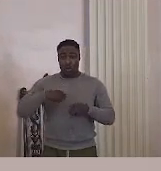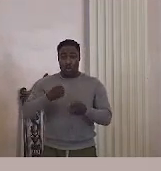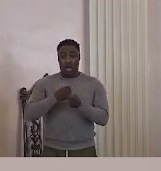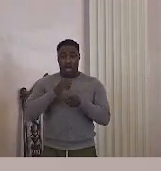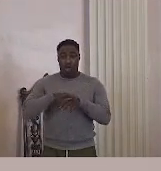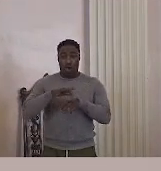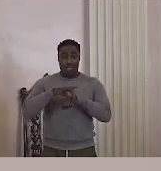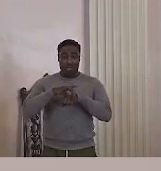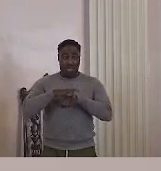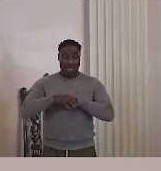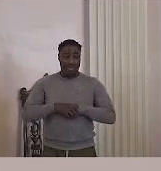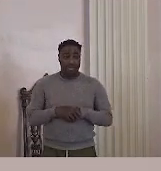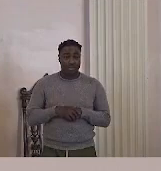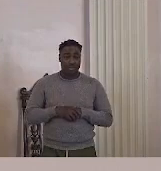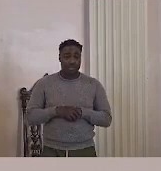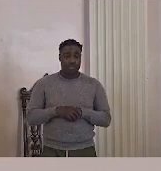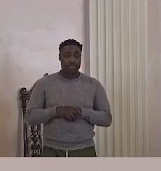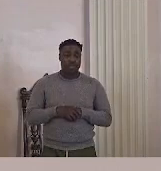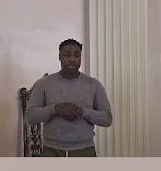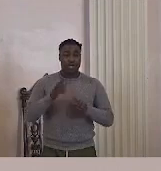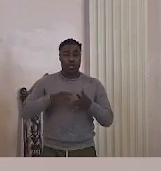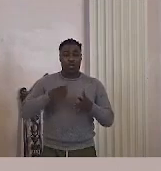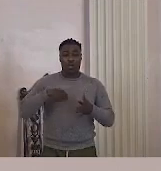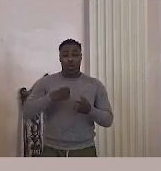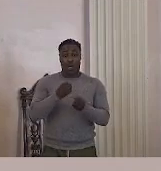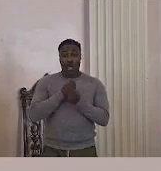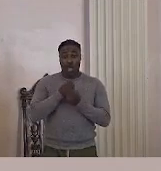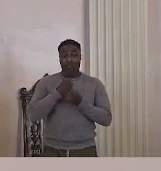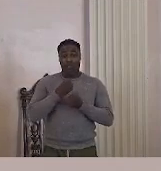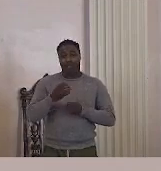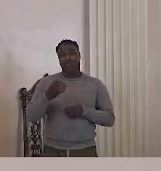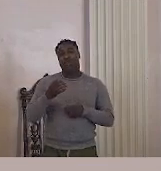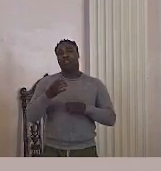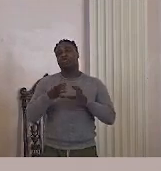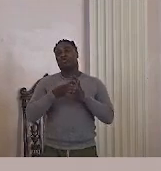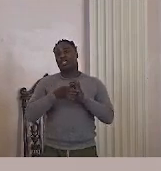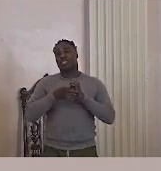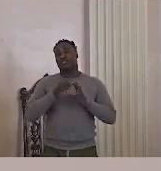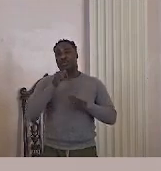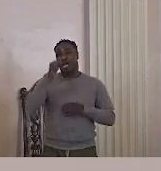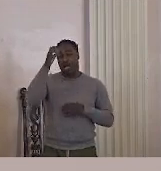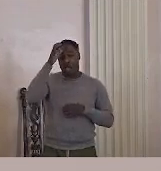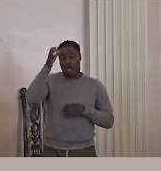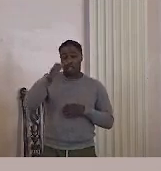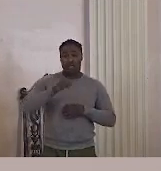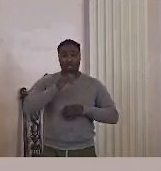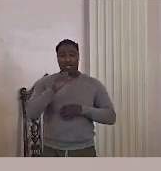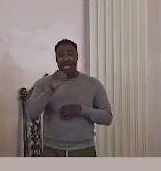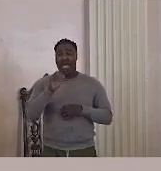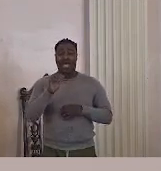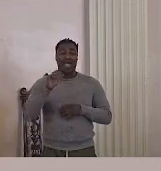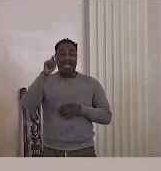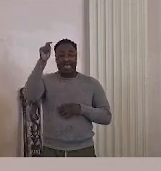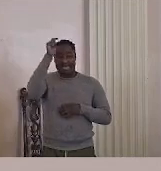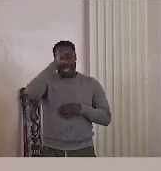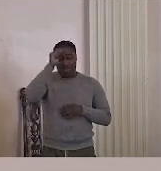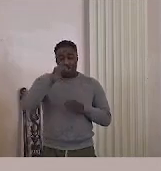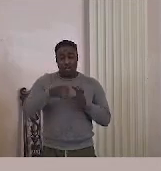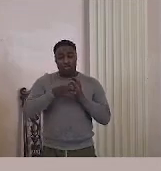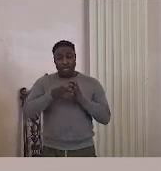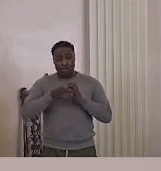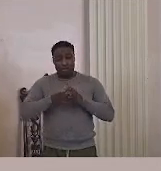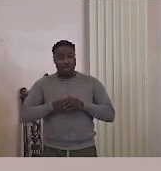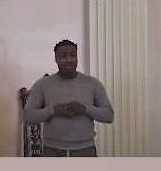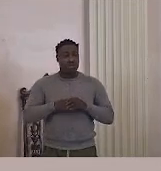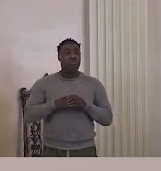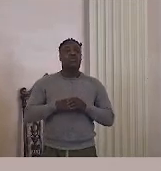planet. And what we love is known in relationships, not concepts, not abstract theories, relationships